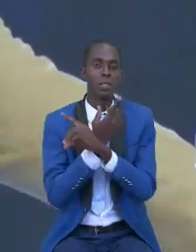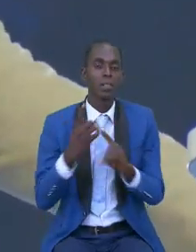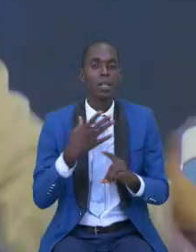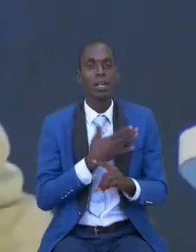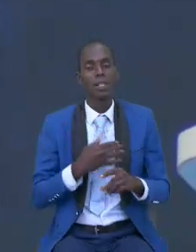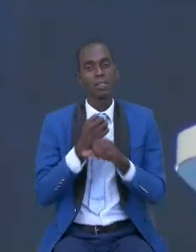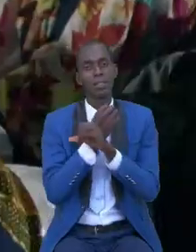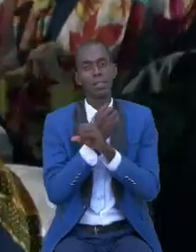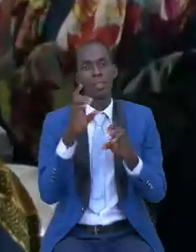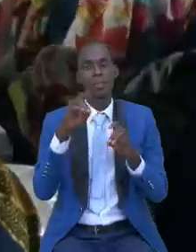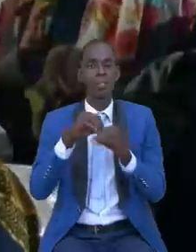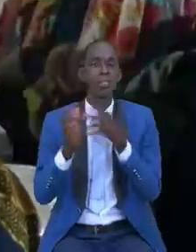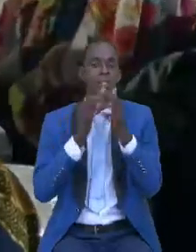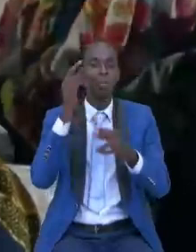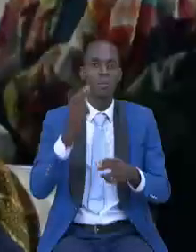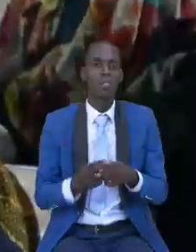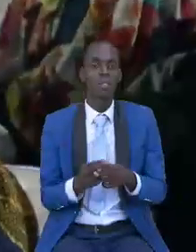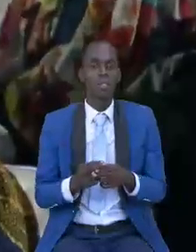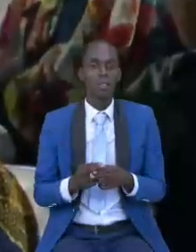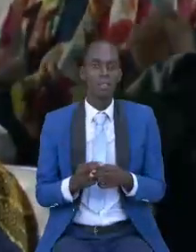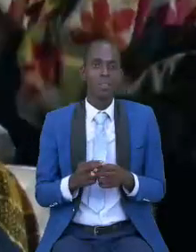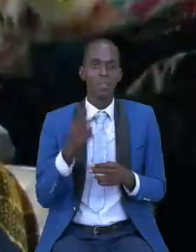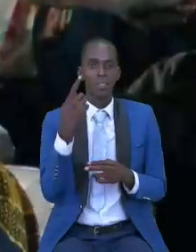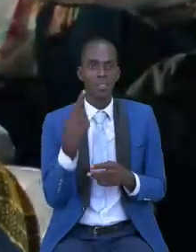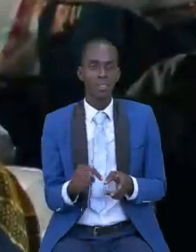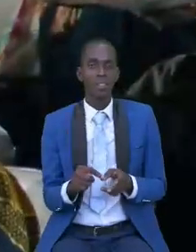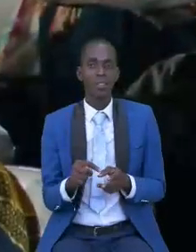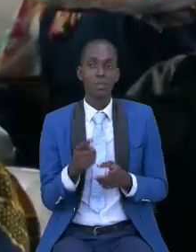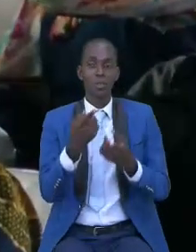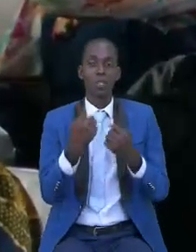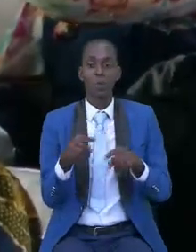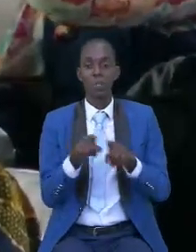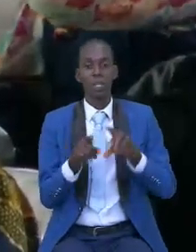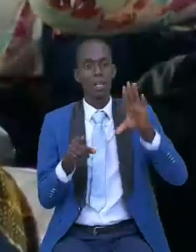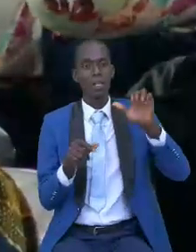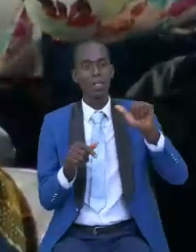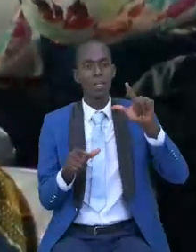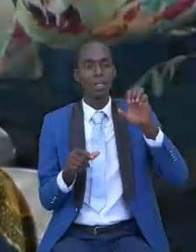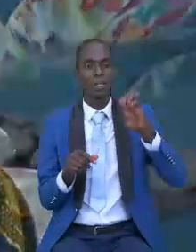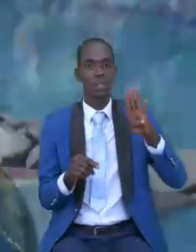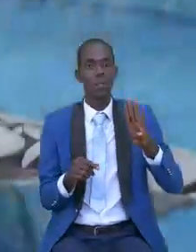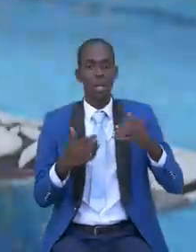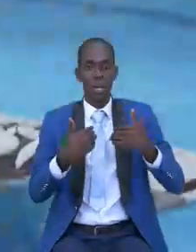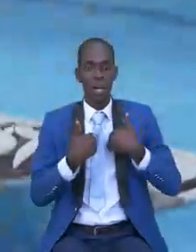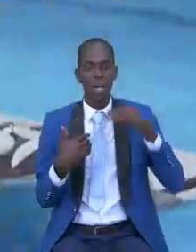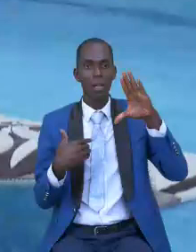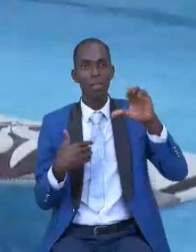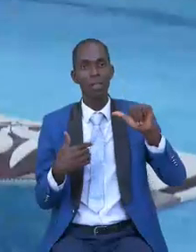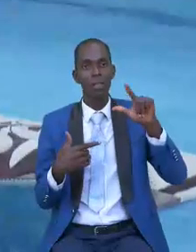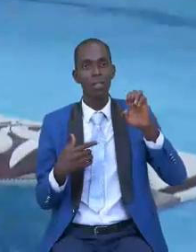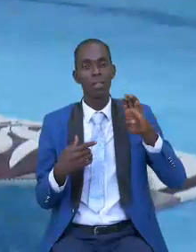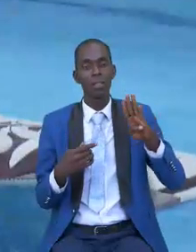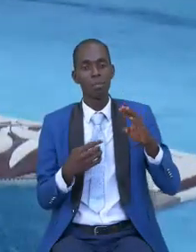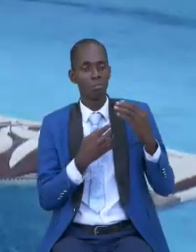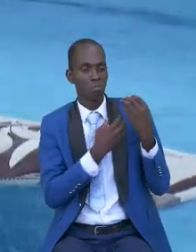saved in Jesus' name. You come like Caleb, and you have Caleb's faith. He wasn't struggling,